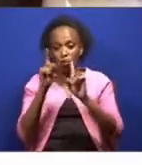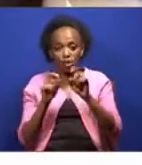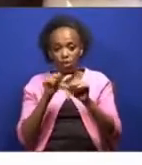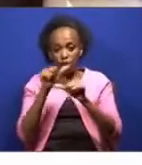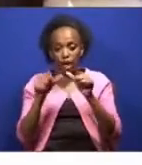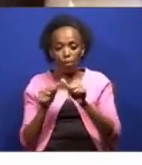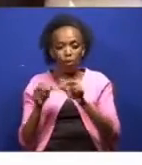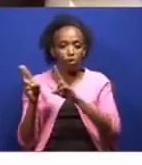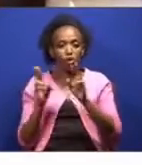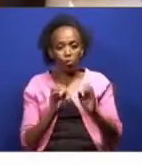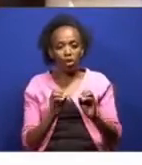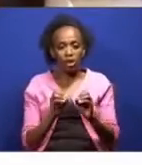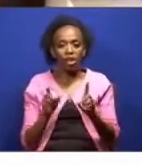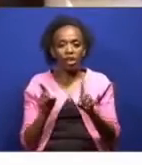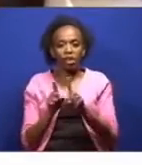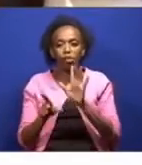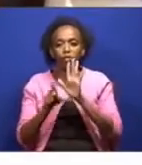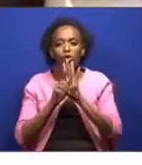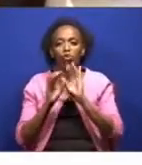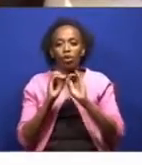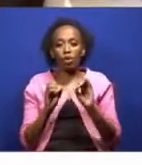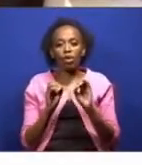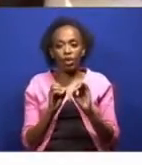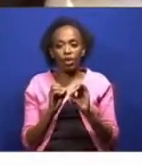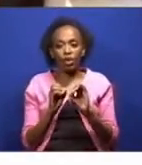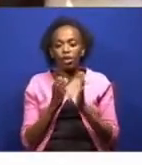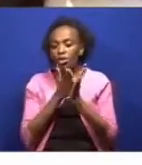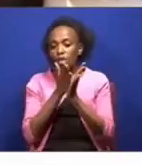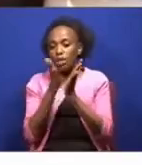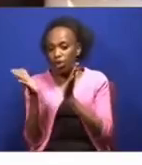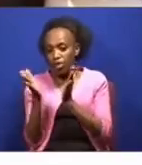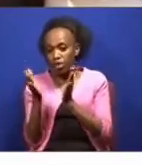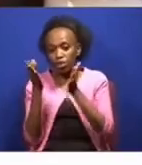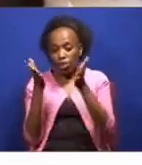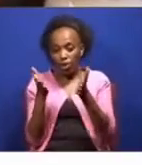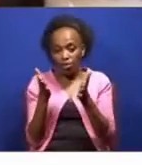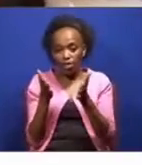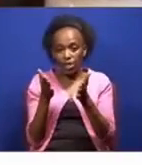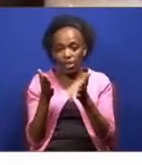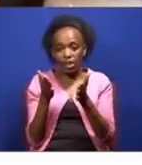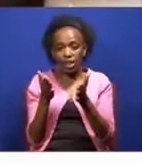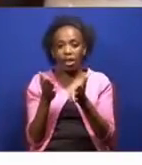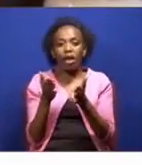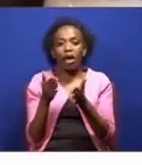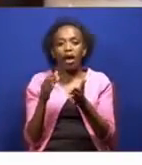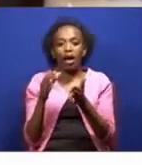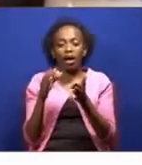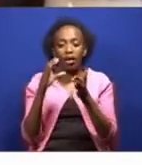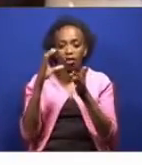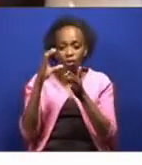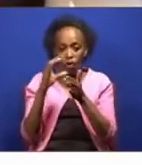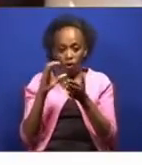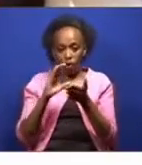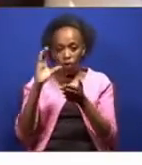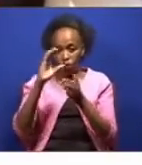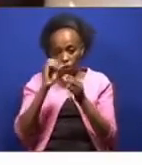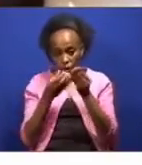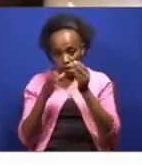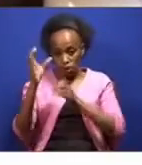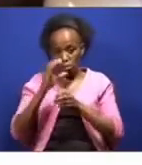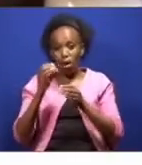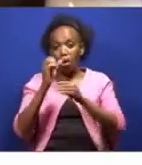the irregular and illegal diversion of these consumer protection funds to state